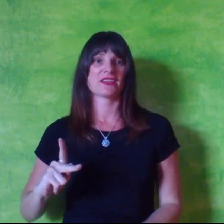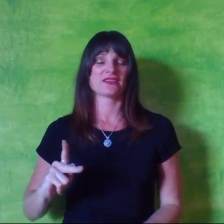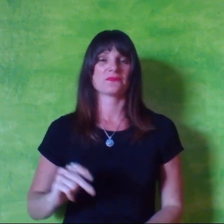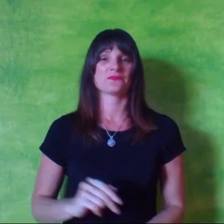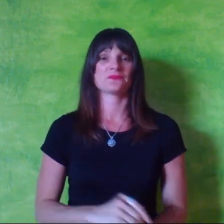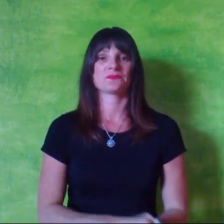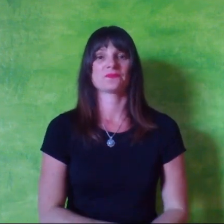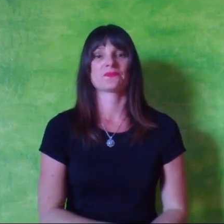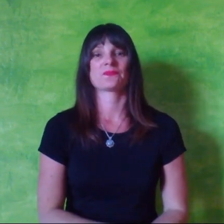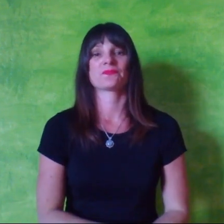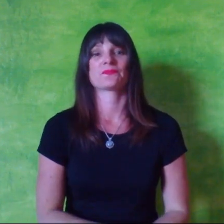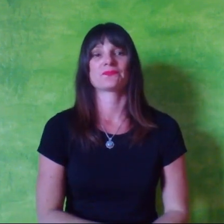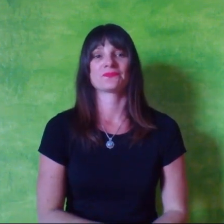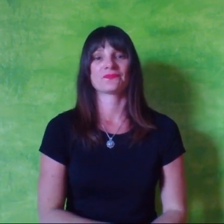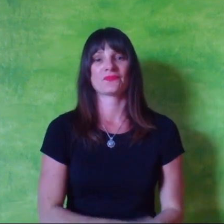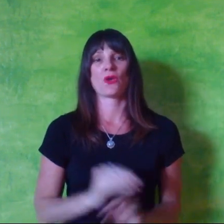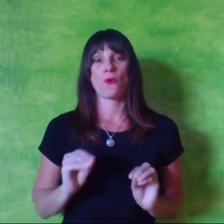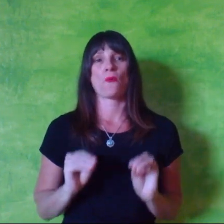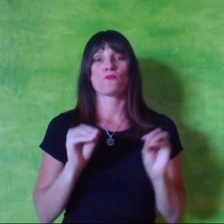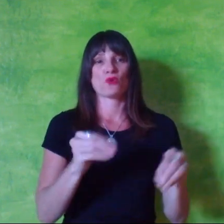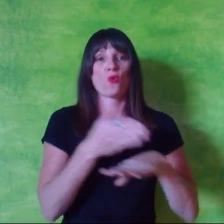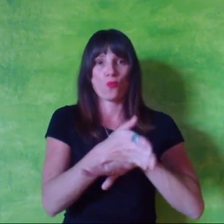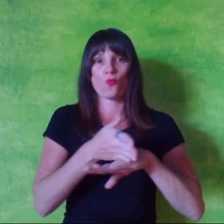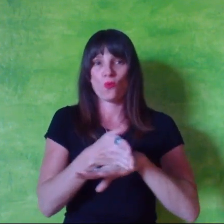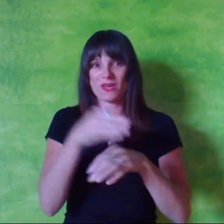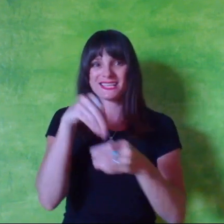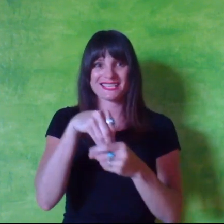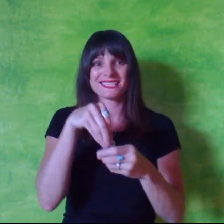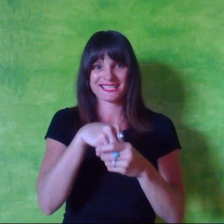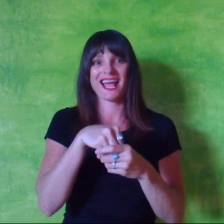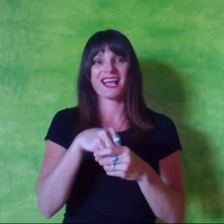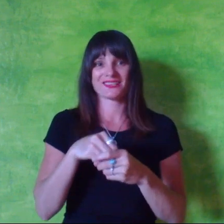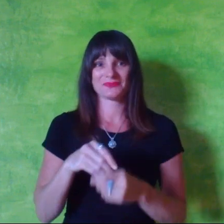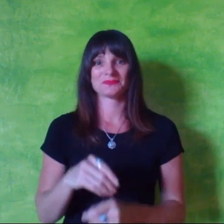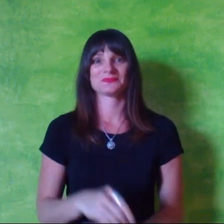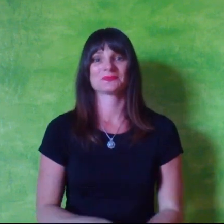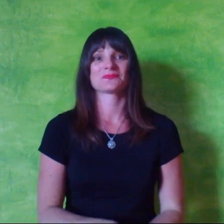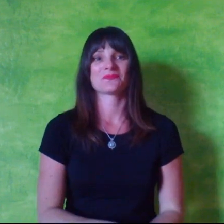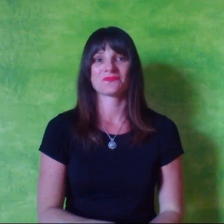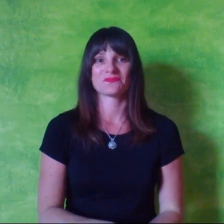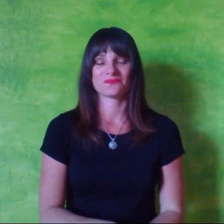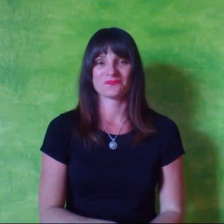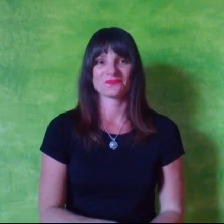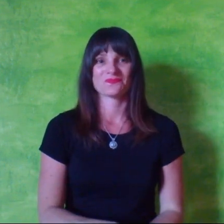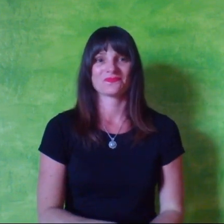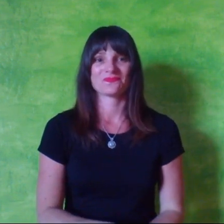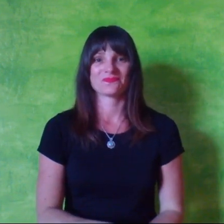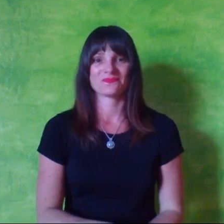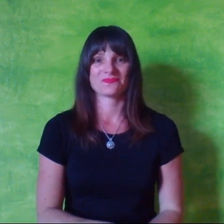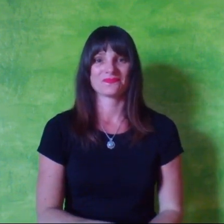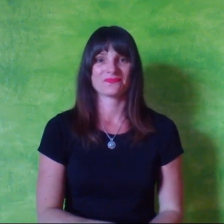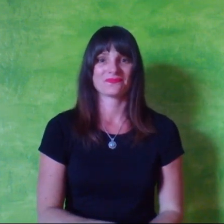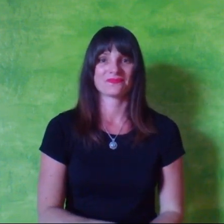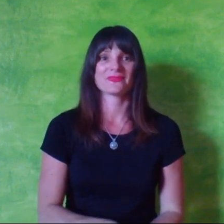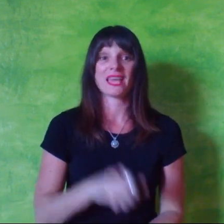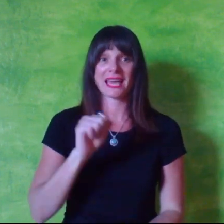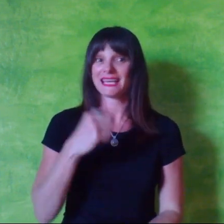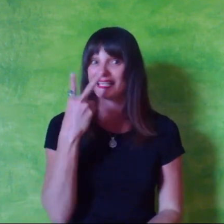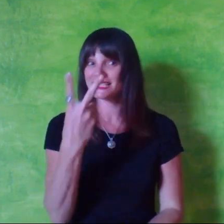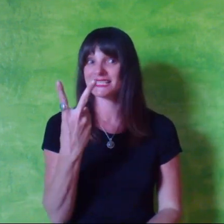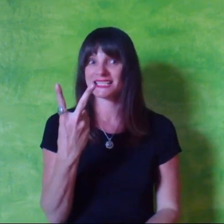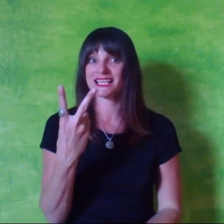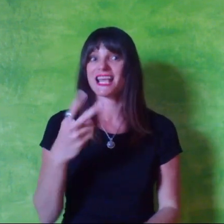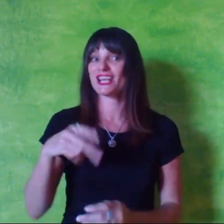on there if you can. So just throw those on there, and you can see they're starting to smoke already. Okay, so